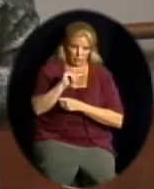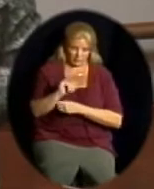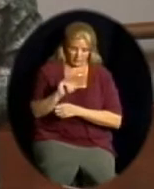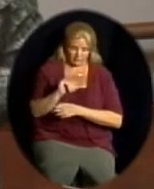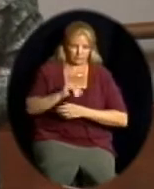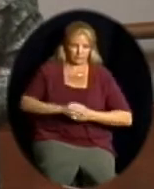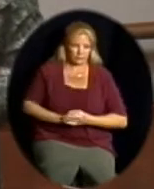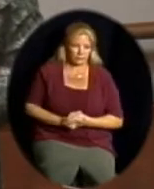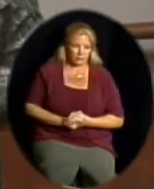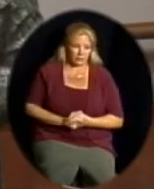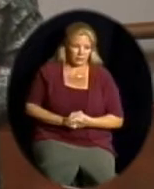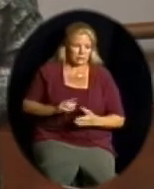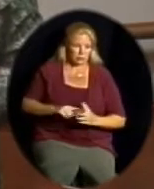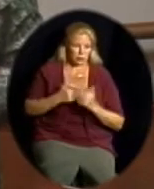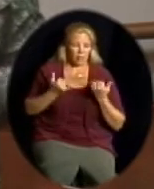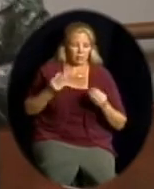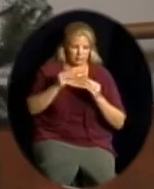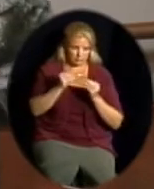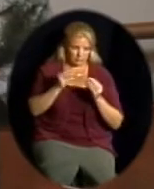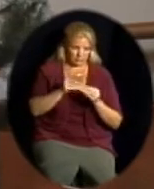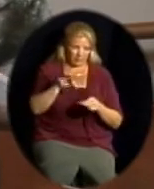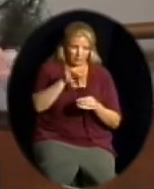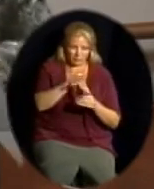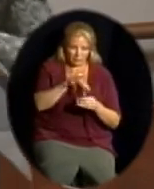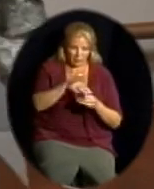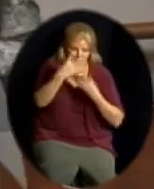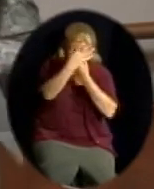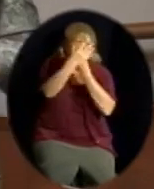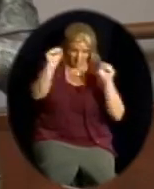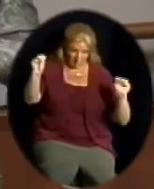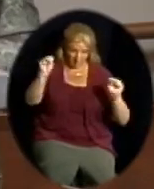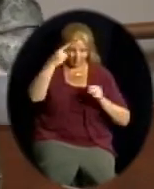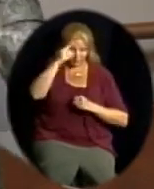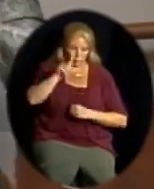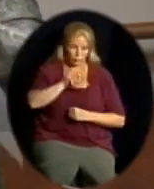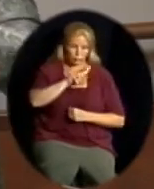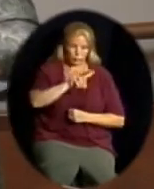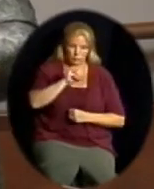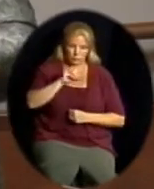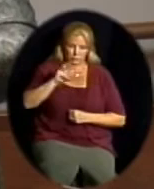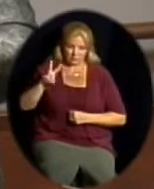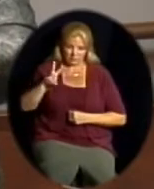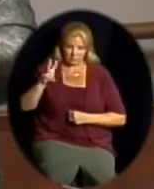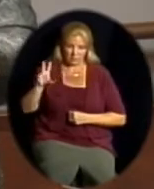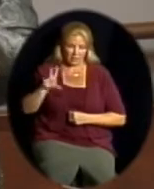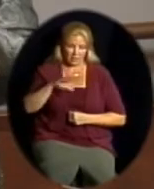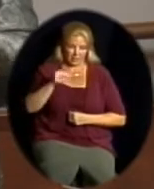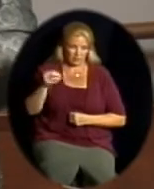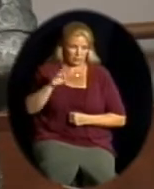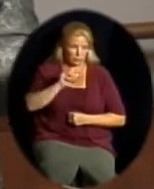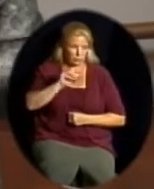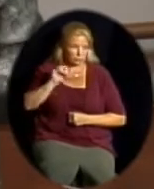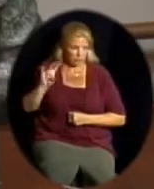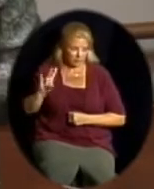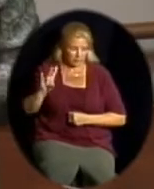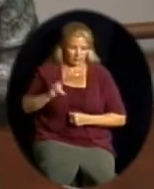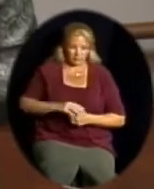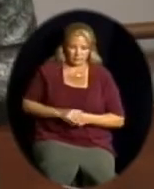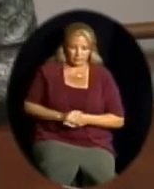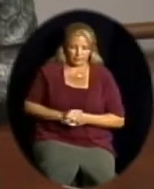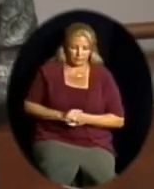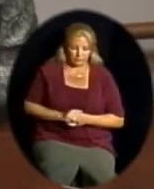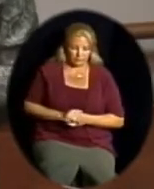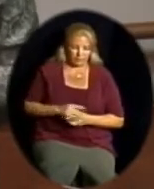president for 2006-07. We will follow that by election of vice president and other various appointments.